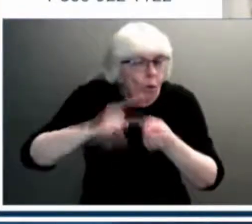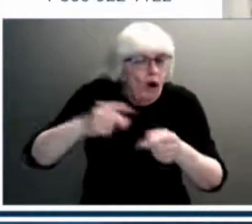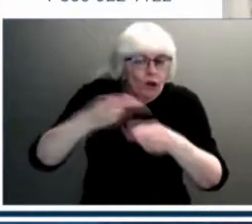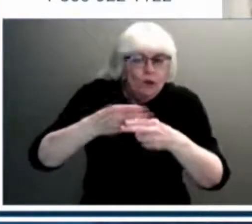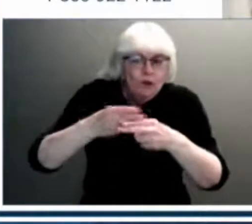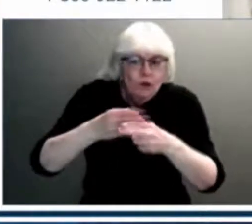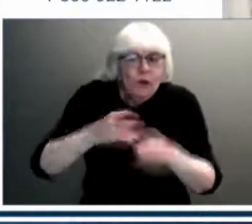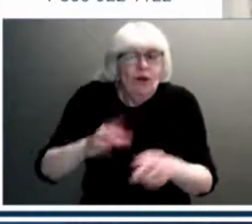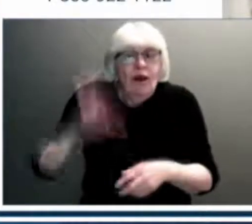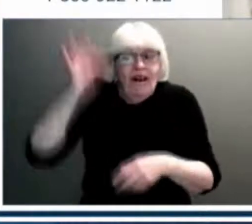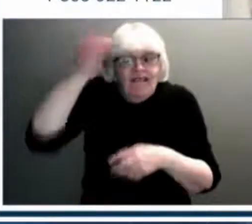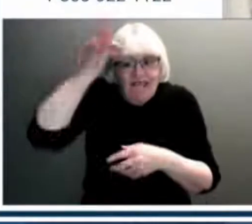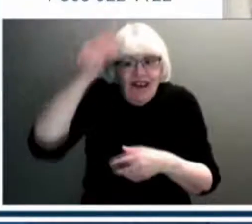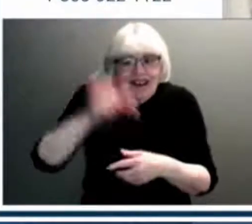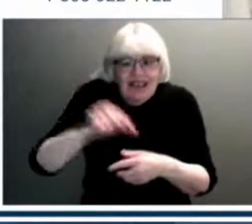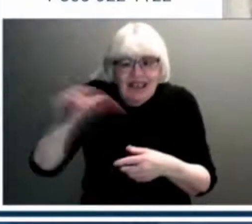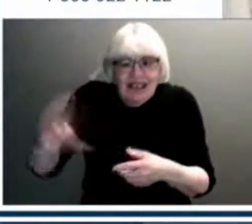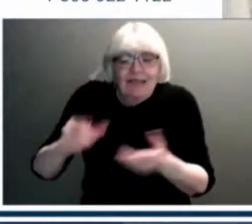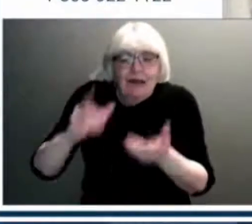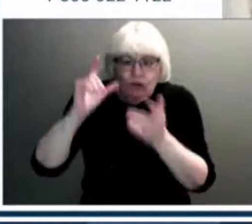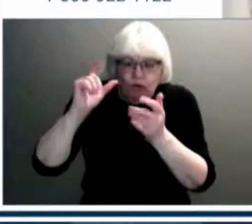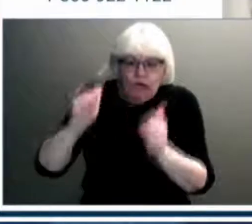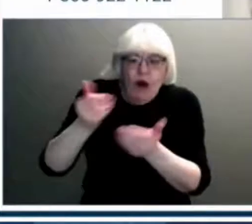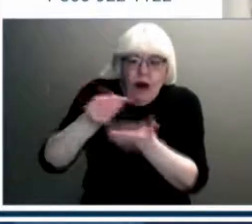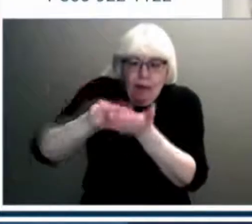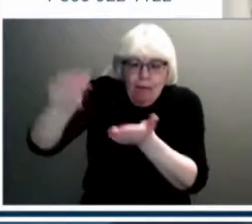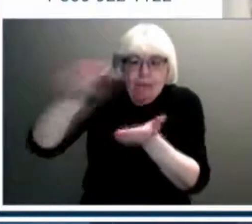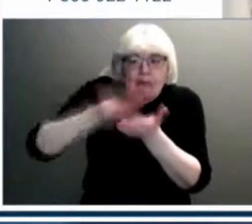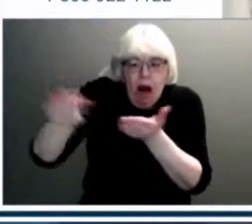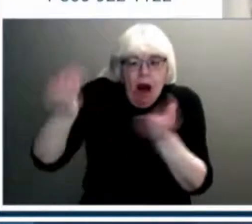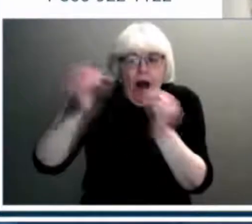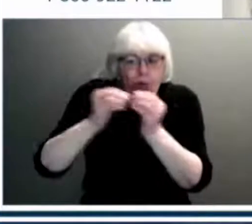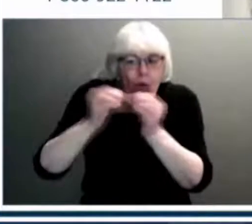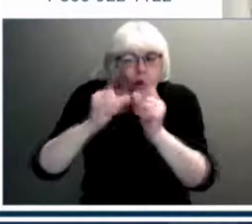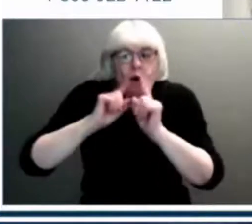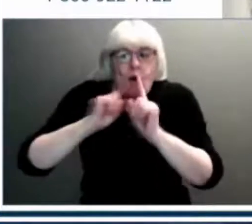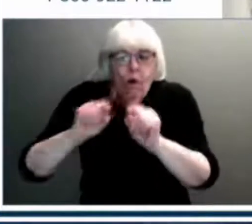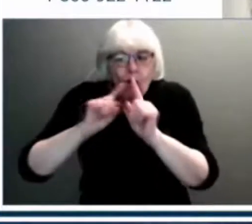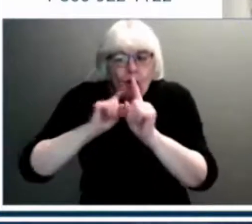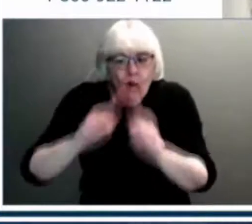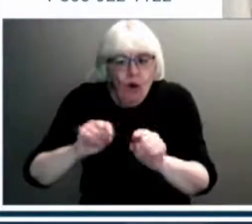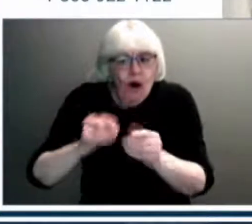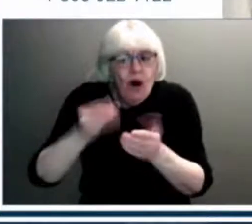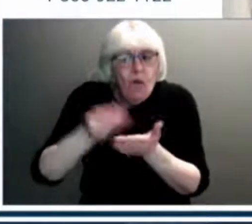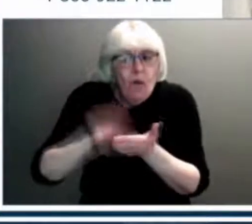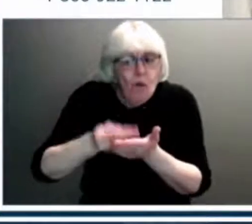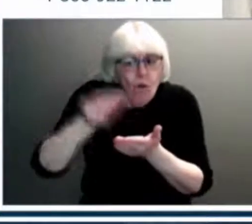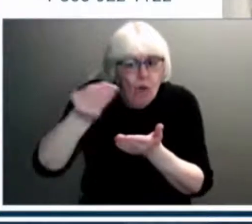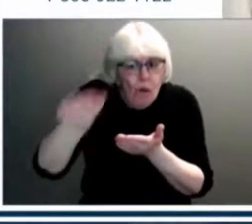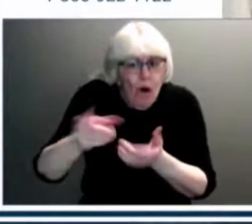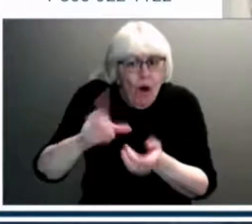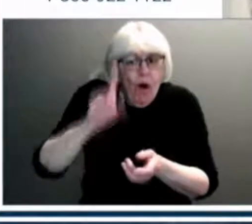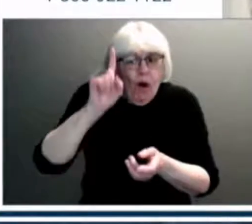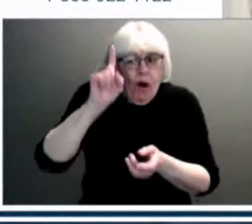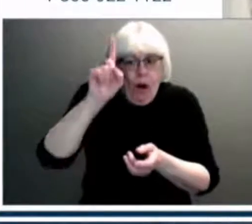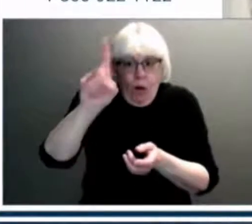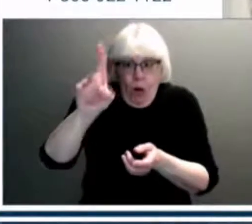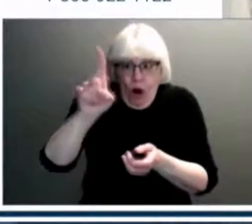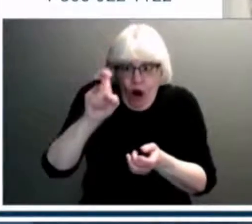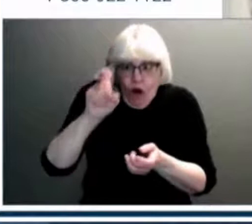tests. Last week, they announced the purchase of 140 million tests. So Nova Scotia will get its share of those,